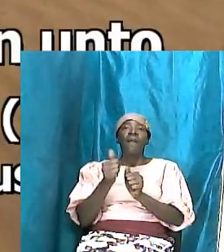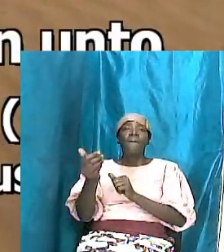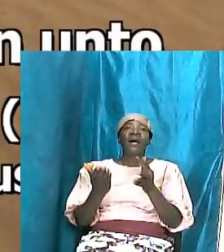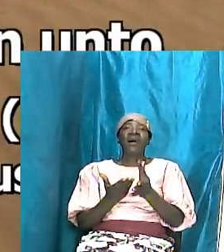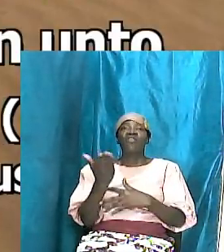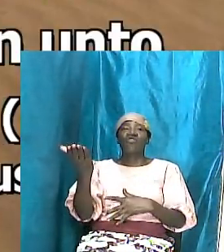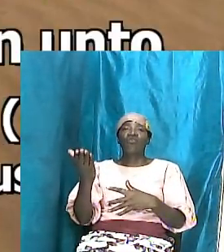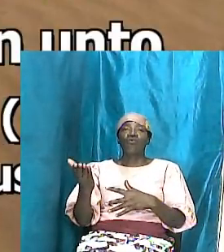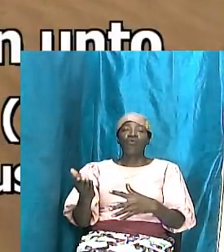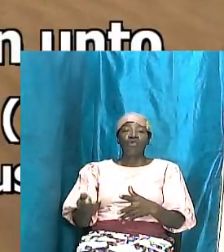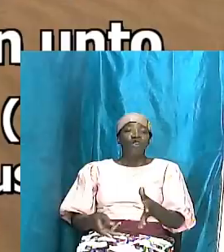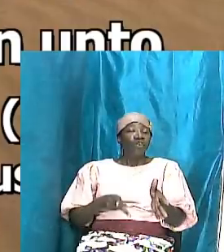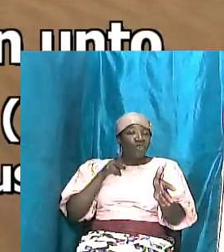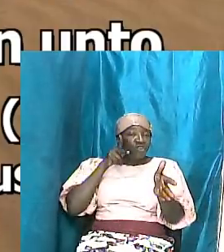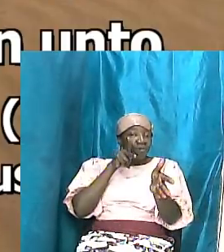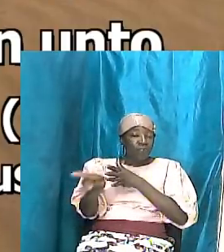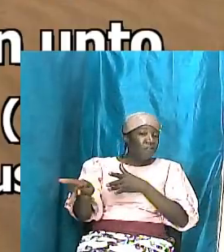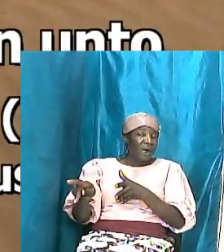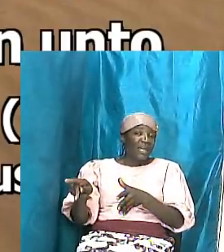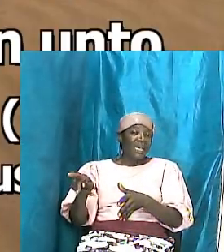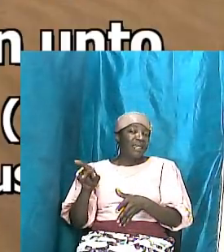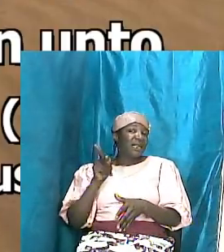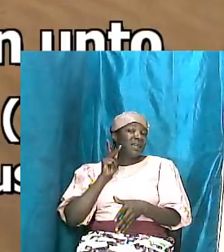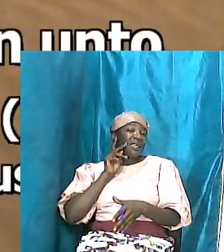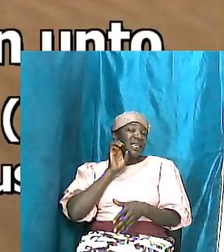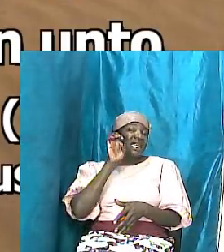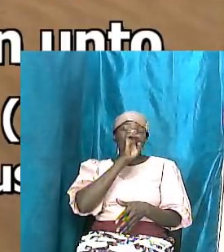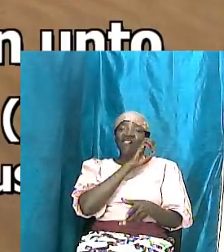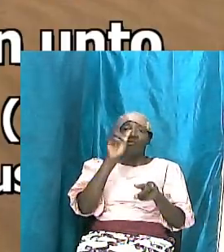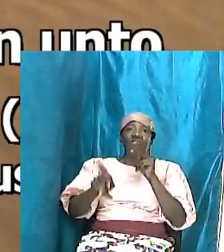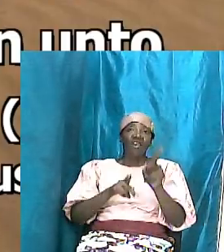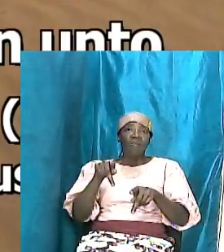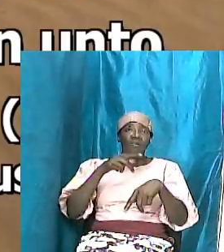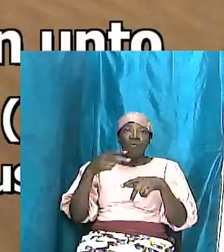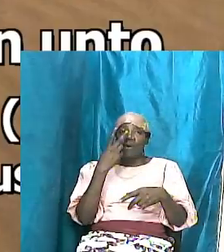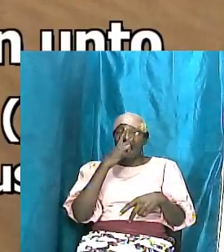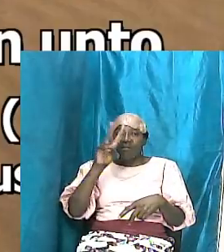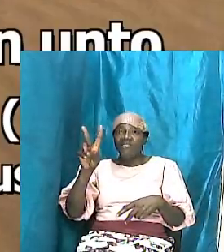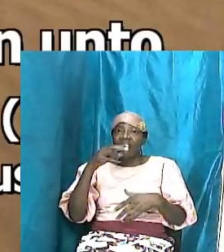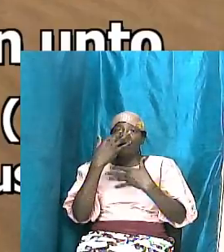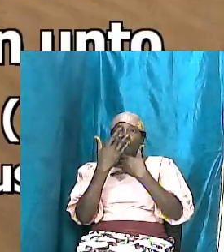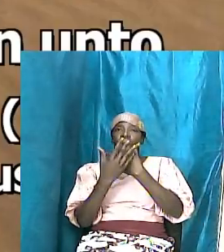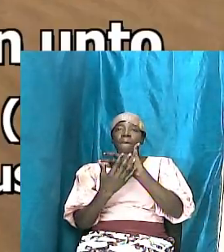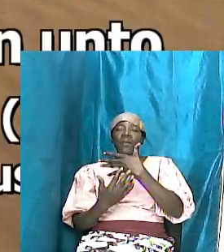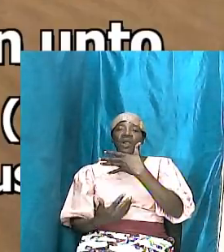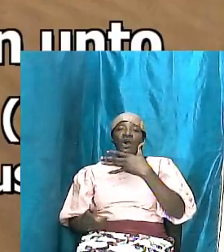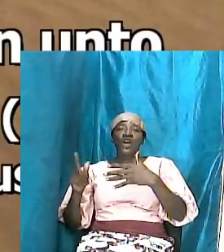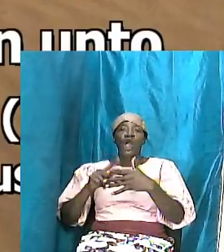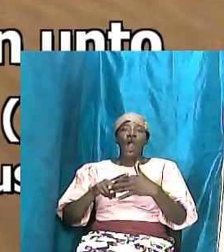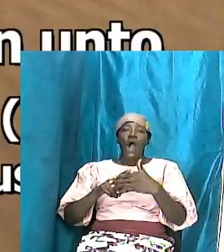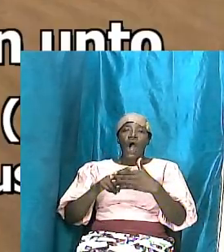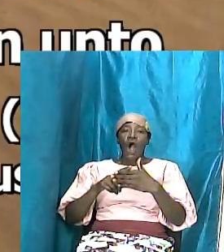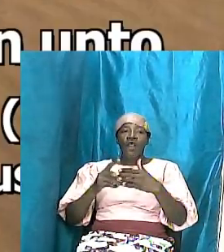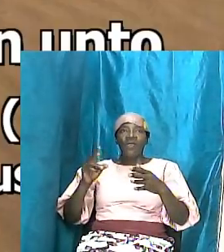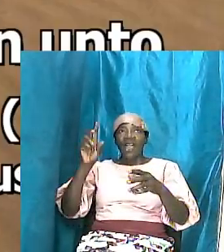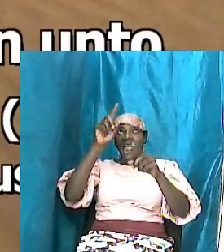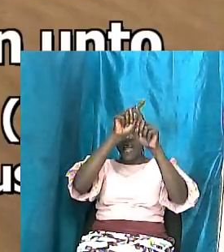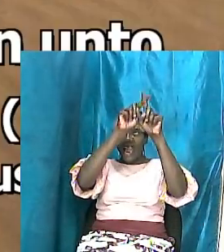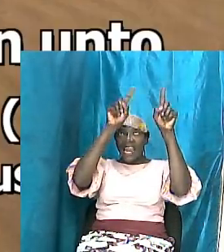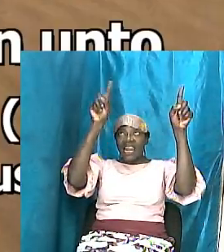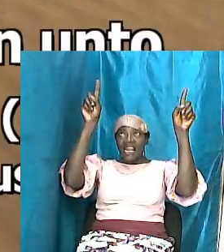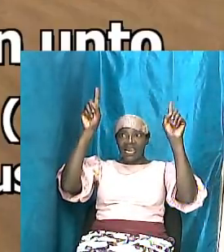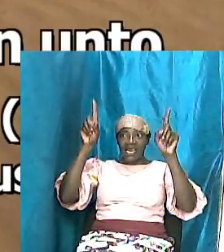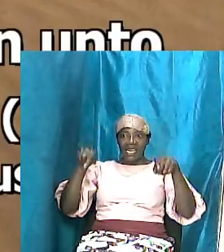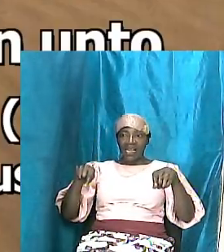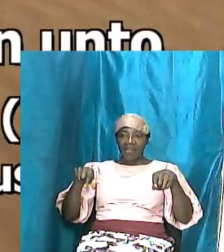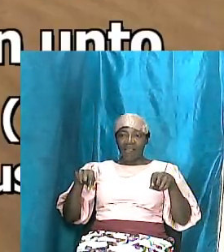to smite the Egyptians. And when he seeth the blood upon the lintel and